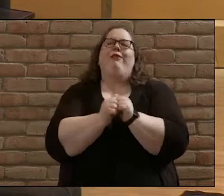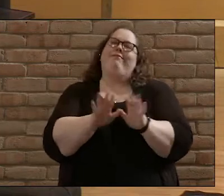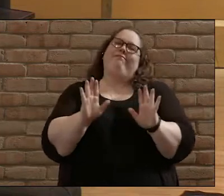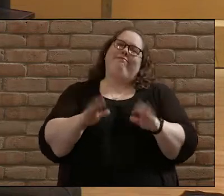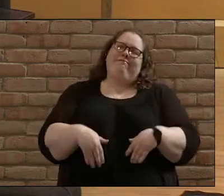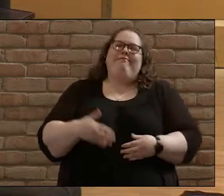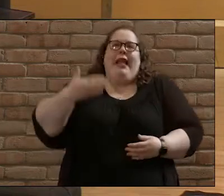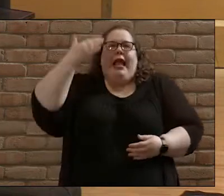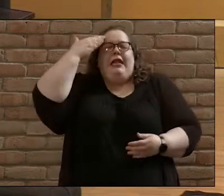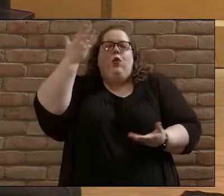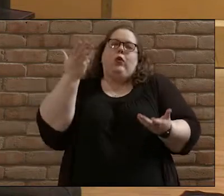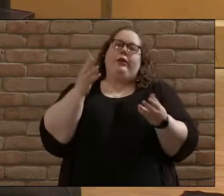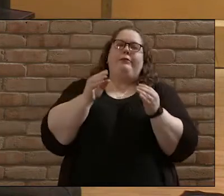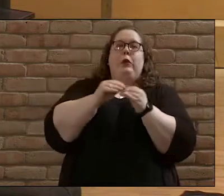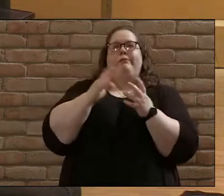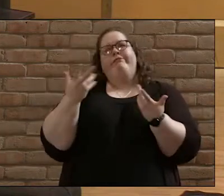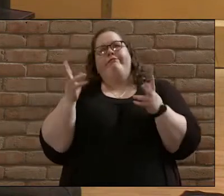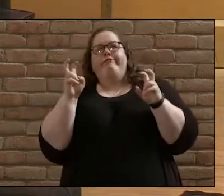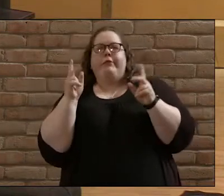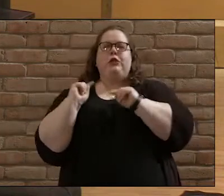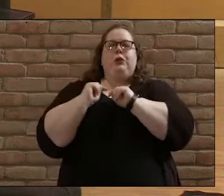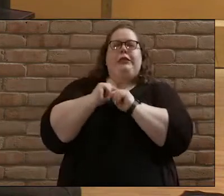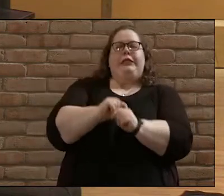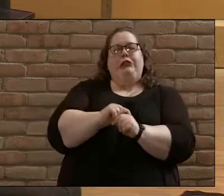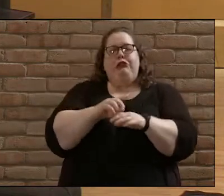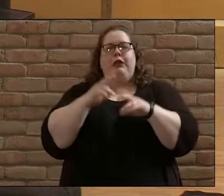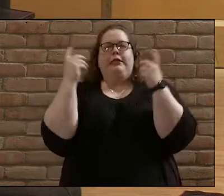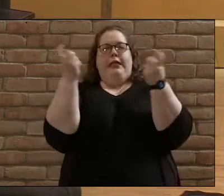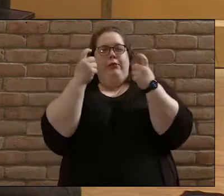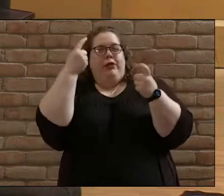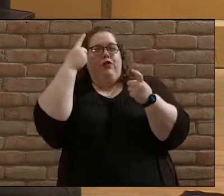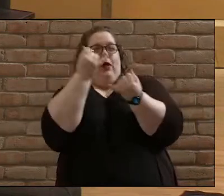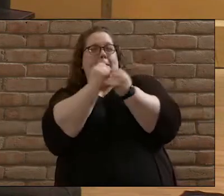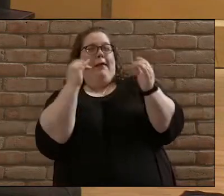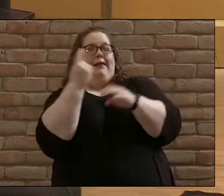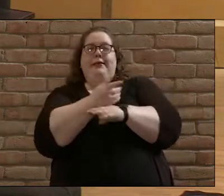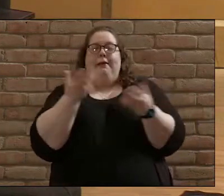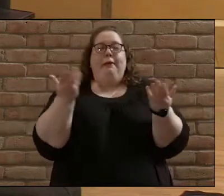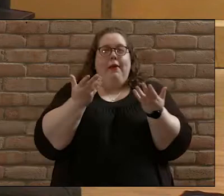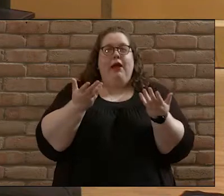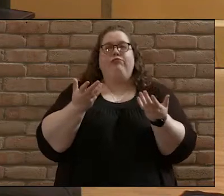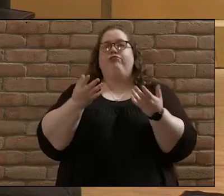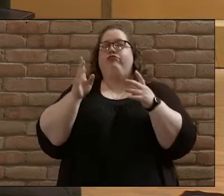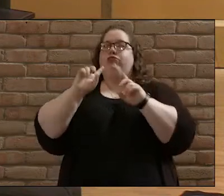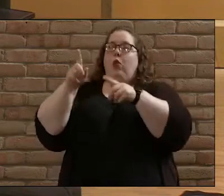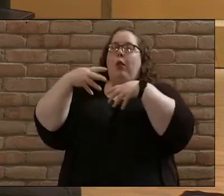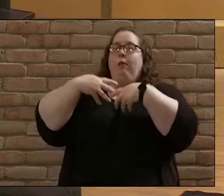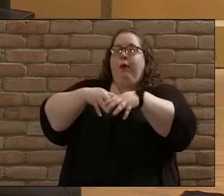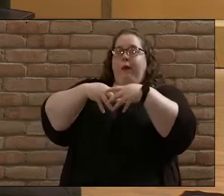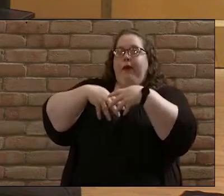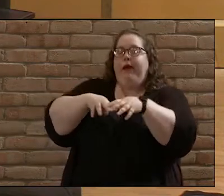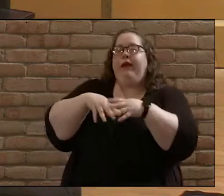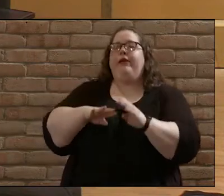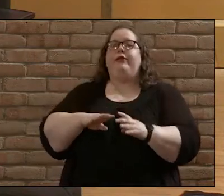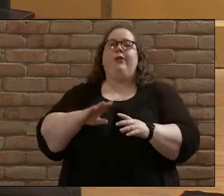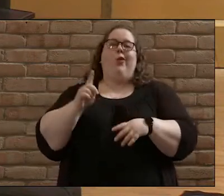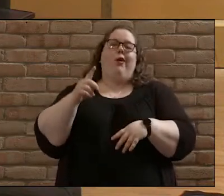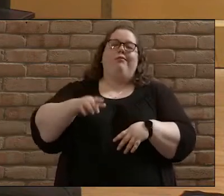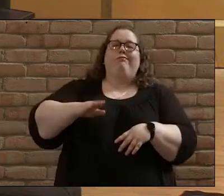the more traditional way of celebrating Independence Day would maybe be with a parade or a backyard barbecue or,